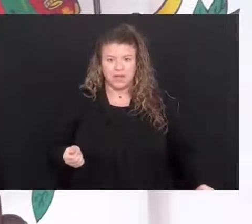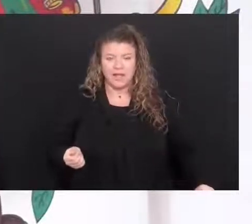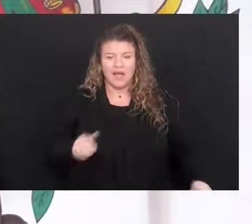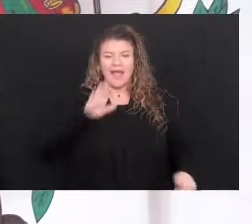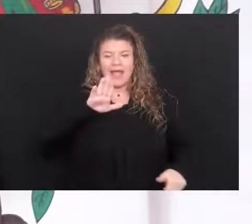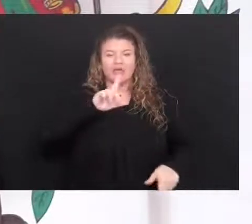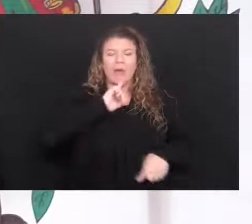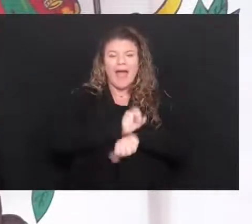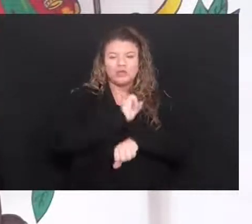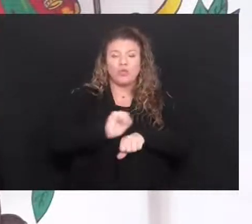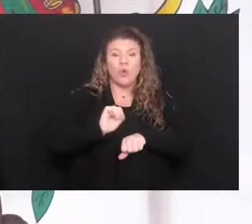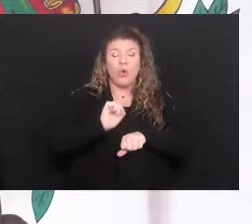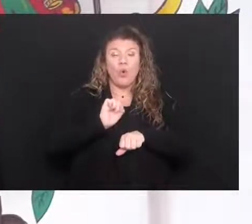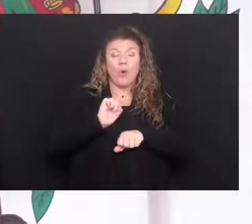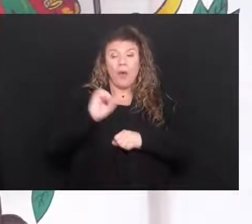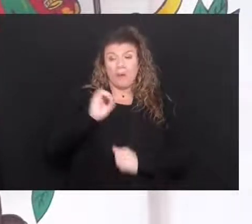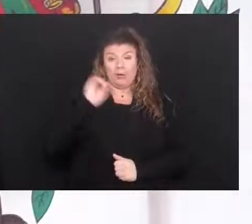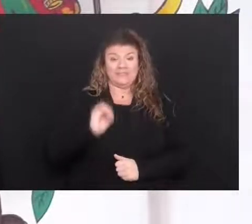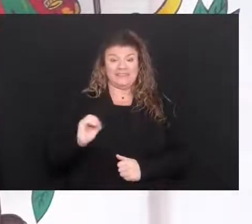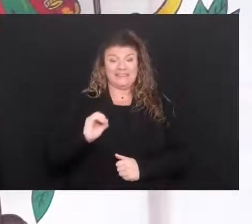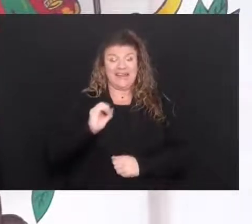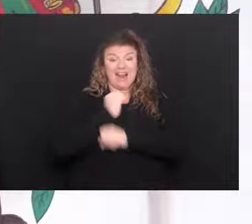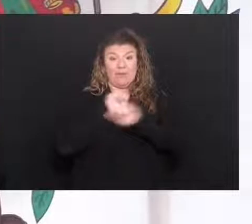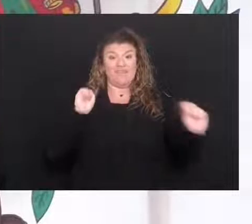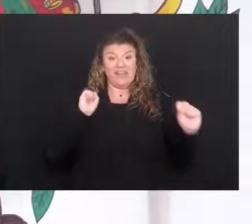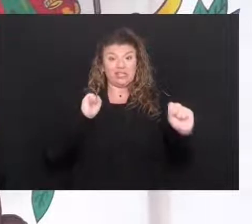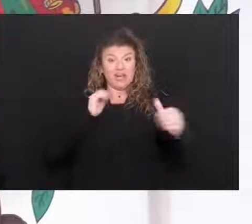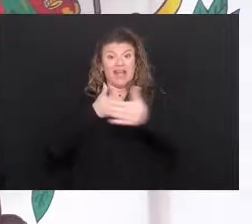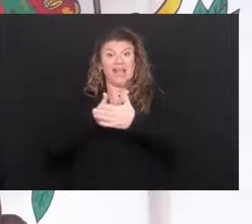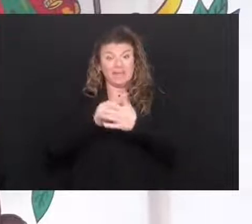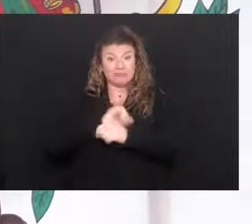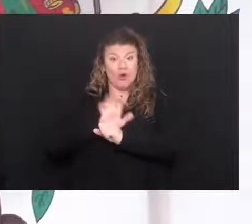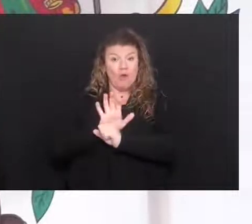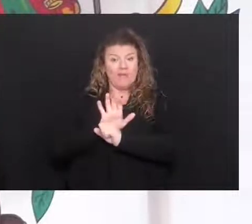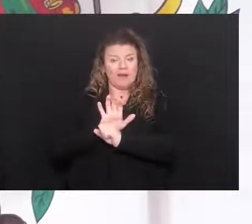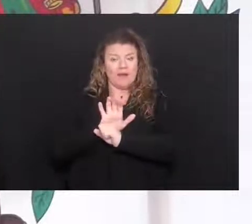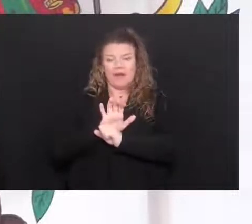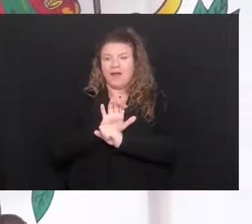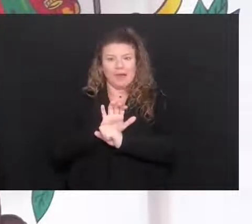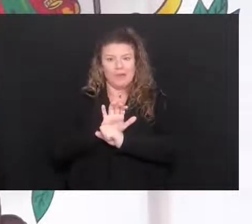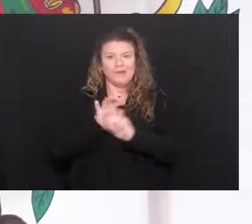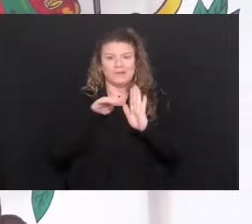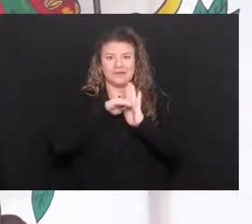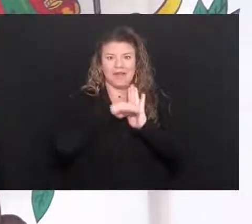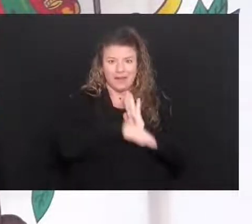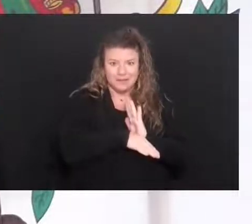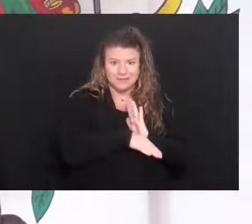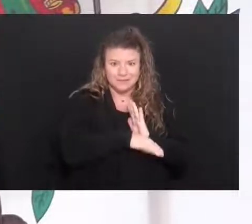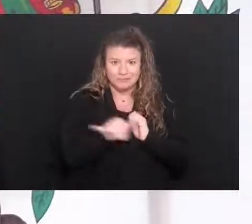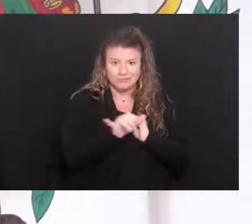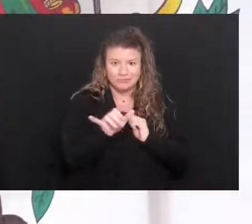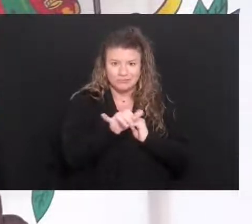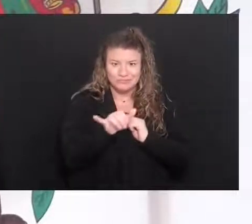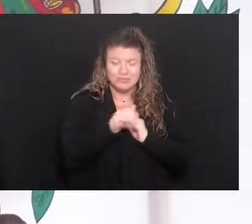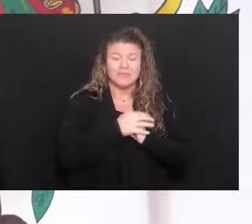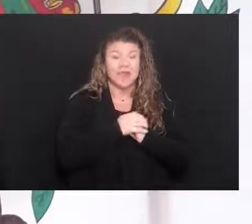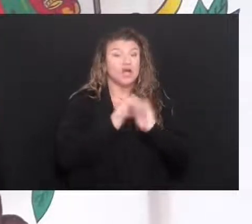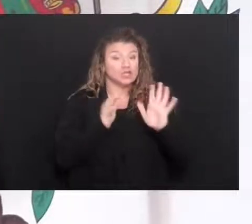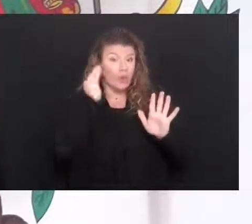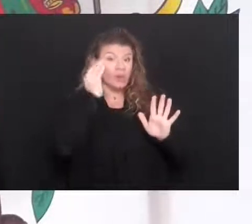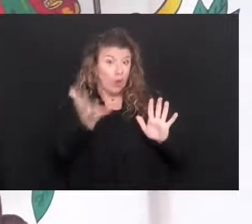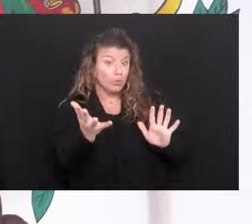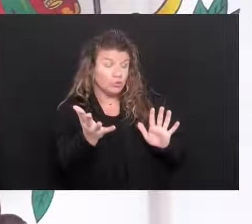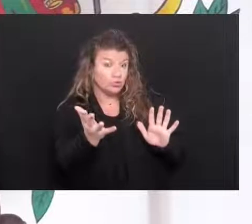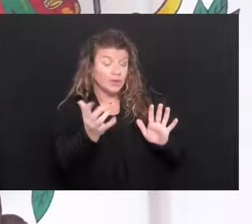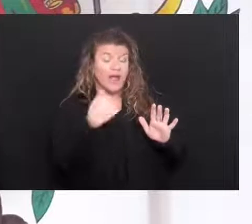actual, percentage of prevention was way, way, way down. And so we told you this,